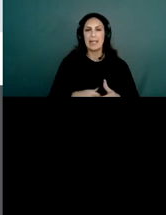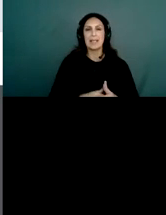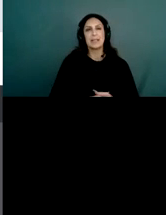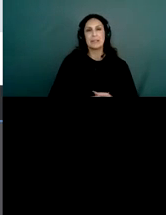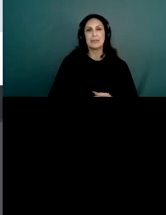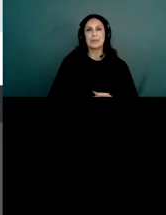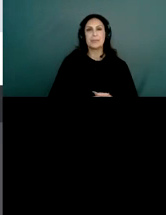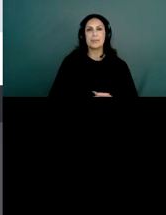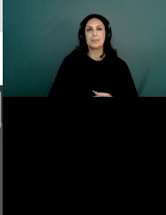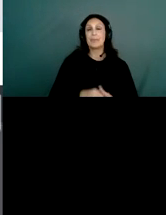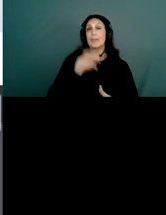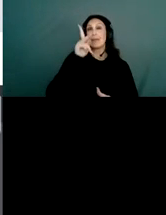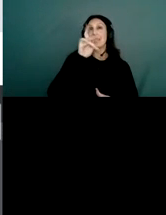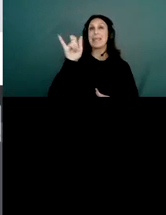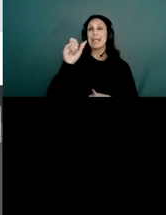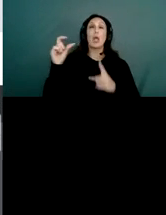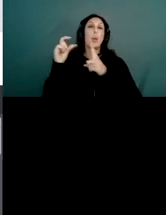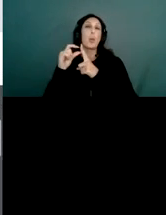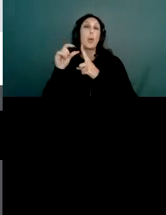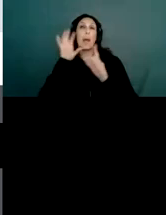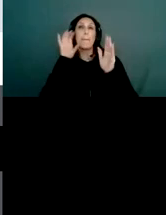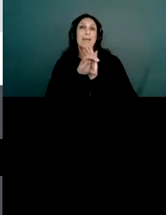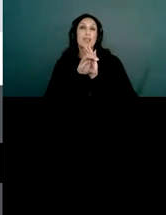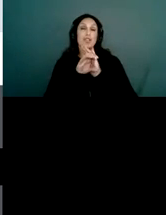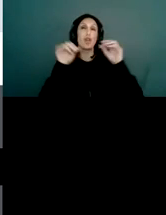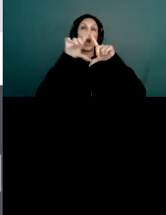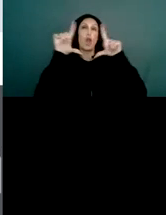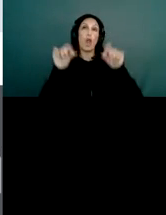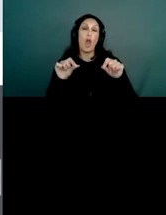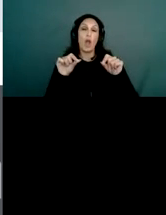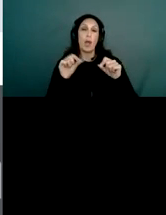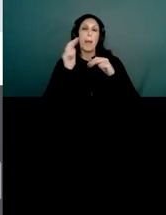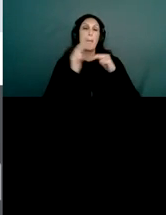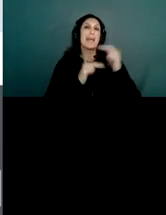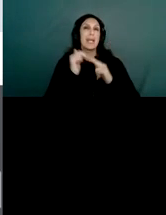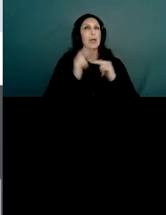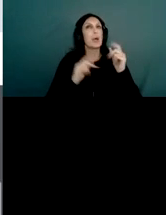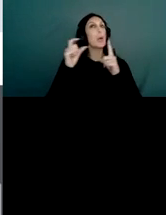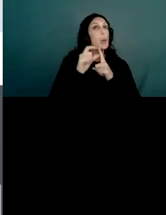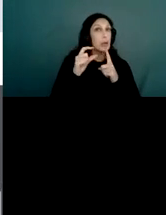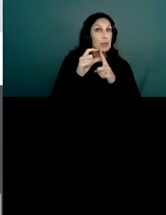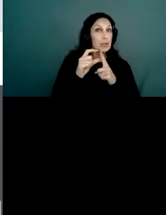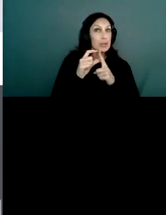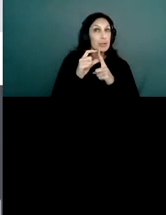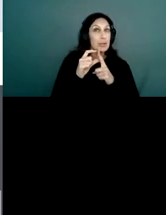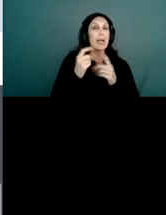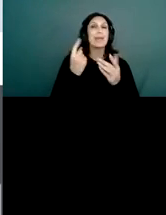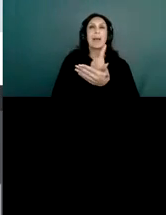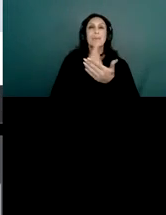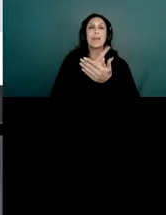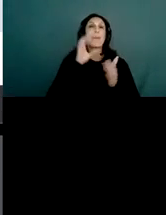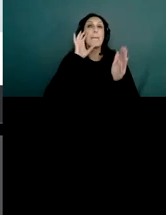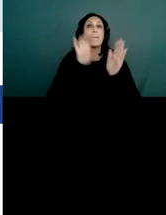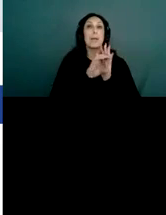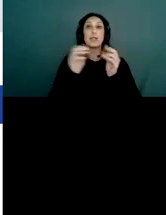Keyword picture cards. Again, students can build words. Sometimes having the picture cue is helpful for